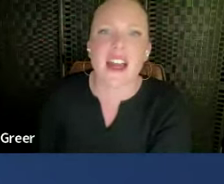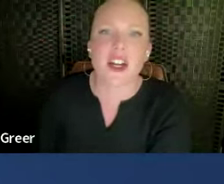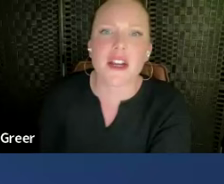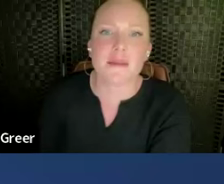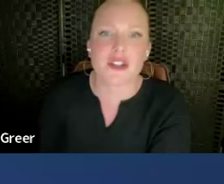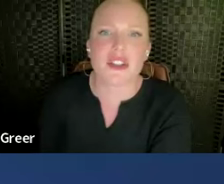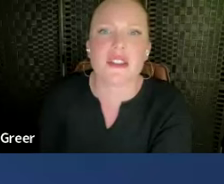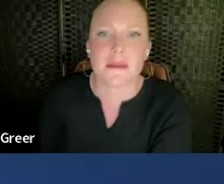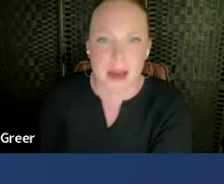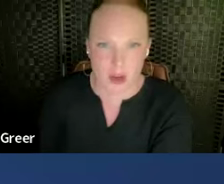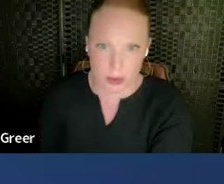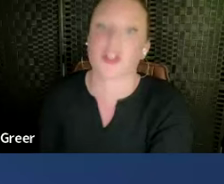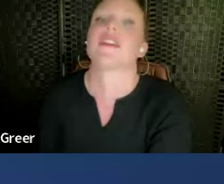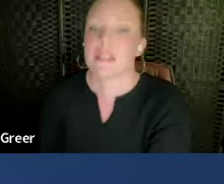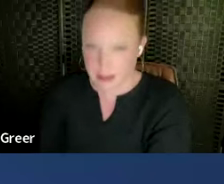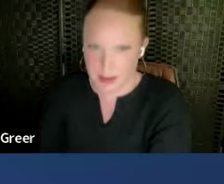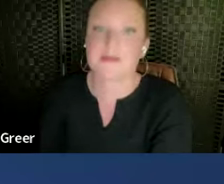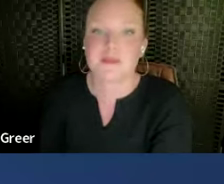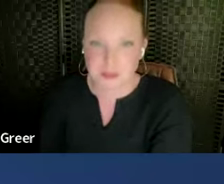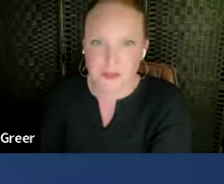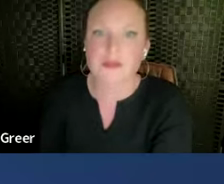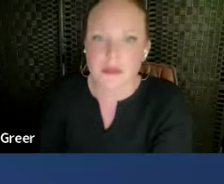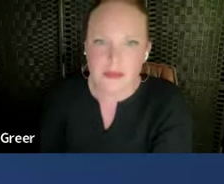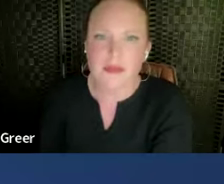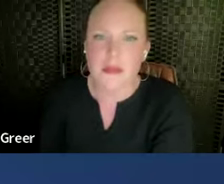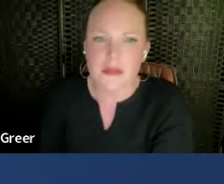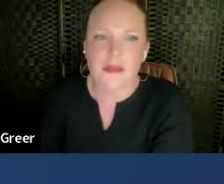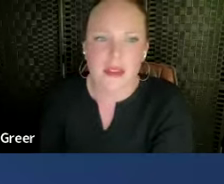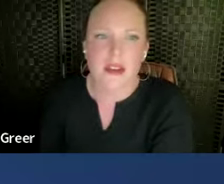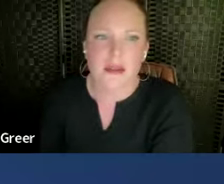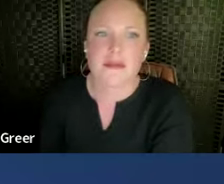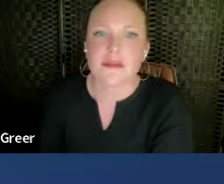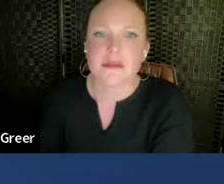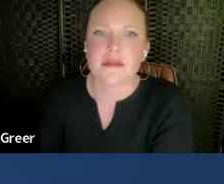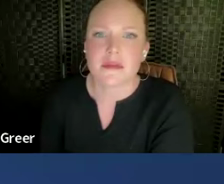EFMSS, Fire Emergency Medical Services.